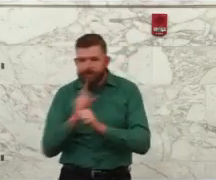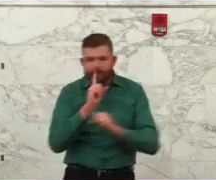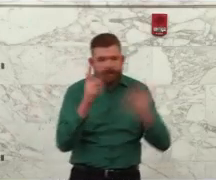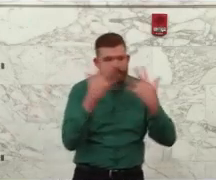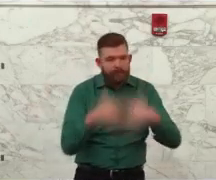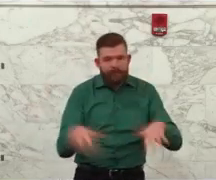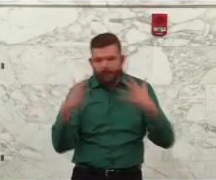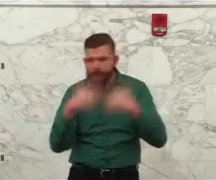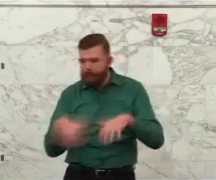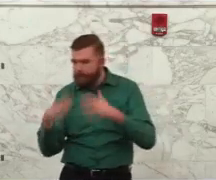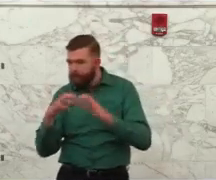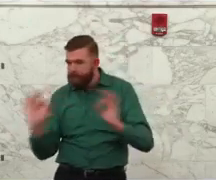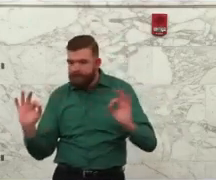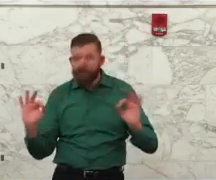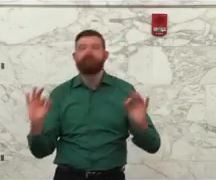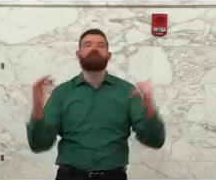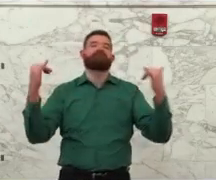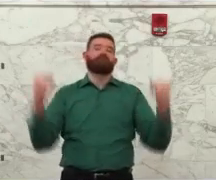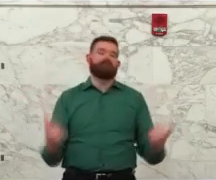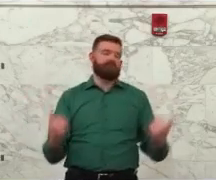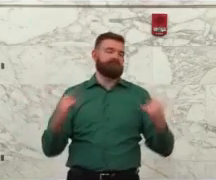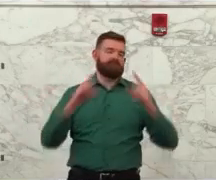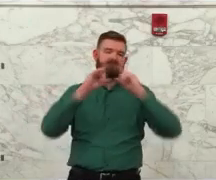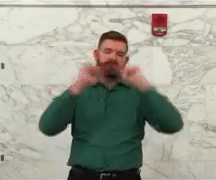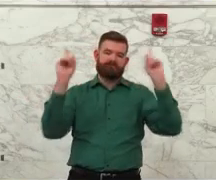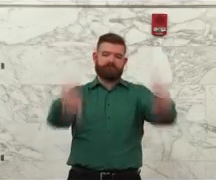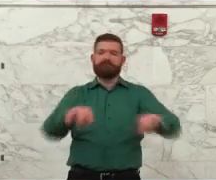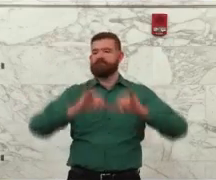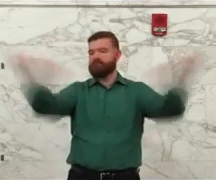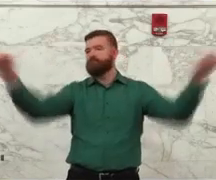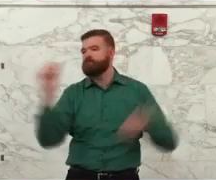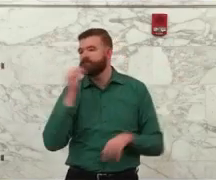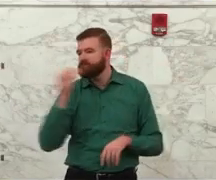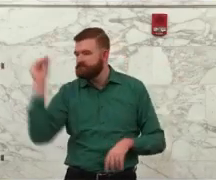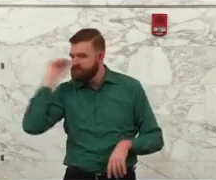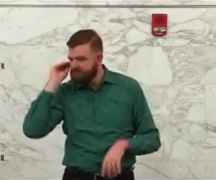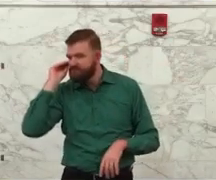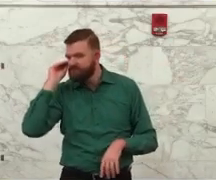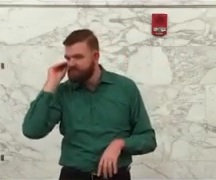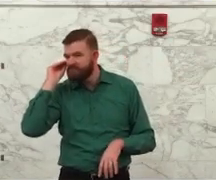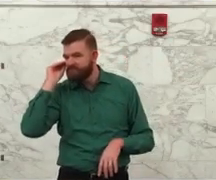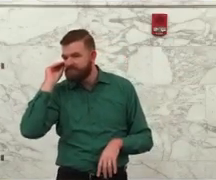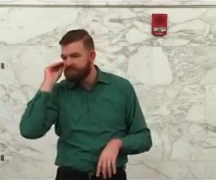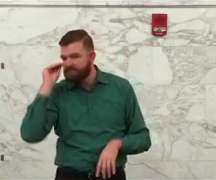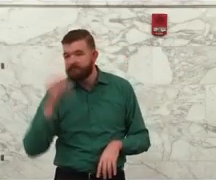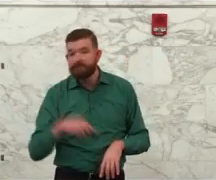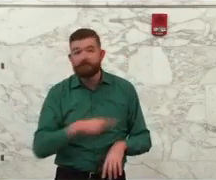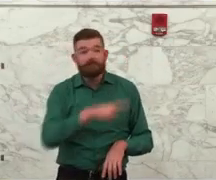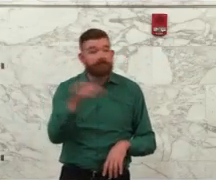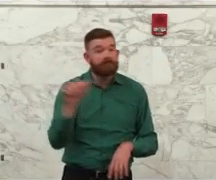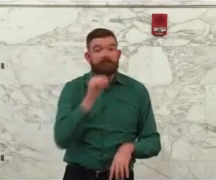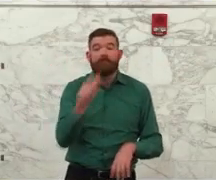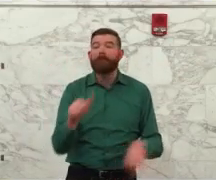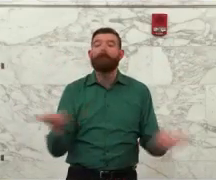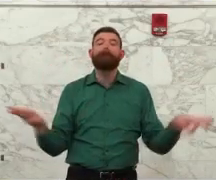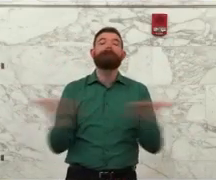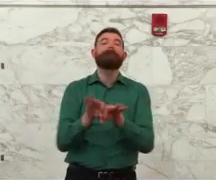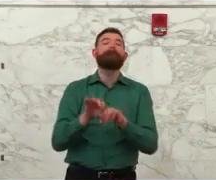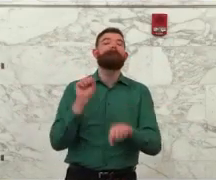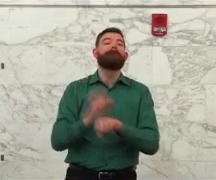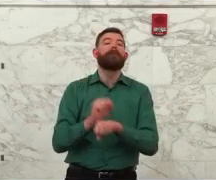be honest with you, because we're basically saying unequivocally, stay at home. Unless you're part of an essential service, in that we really need you to